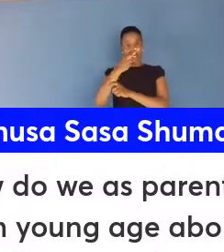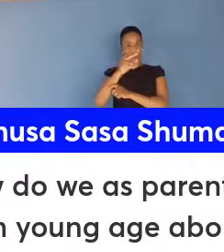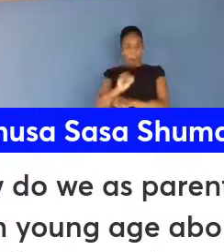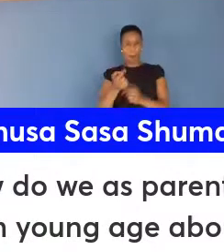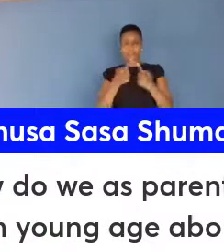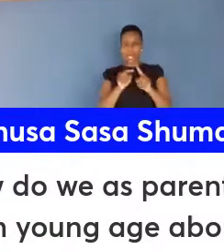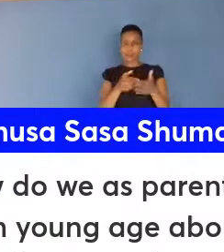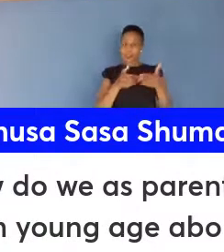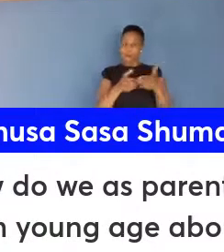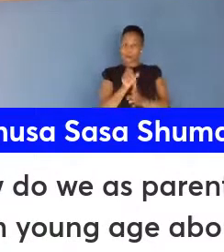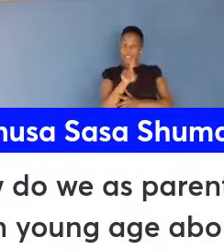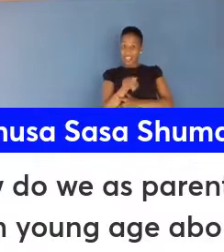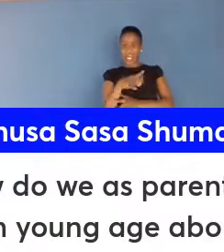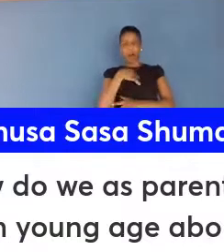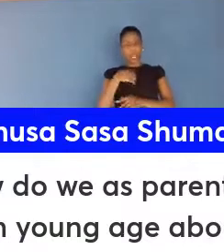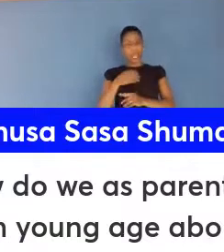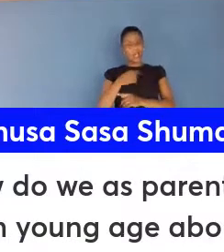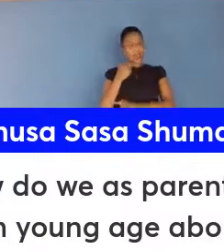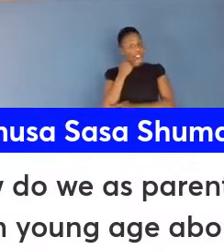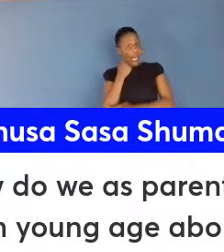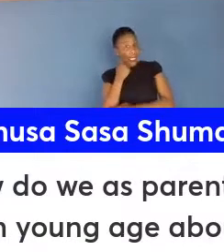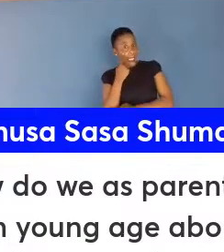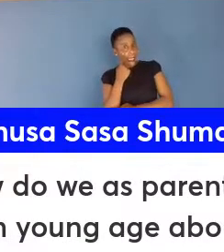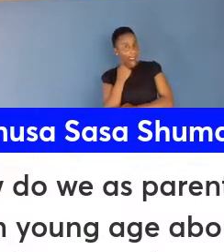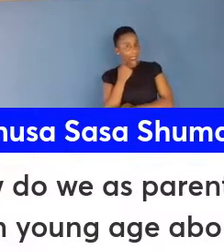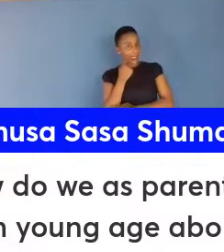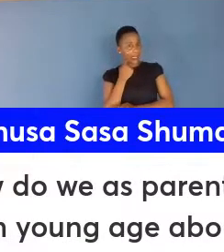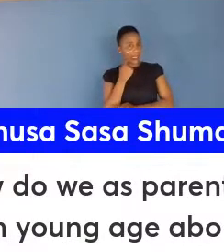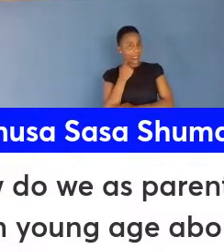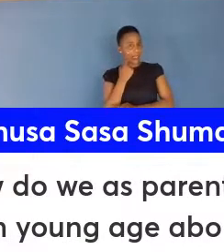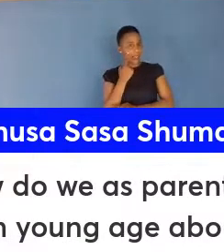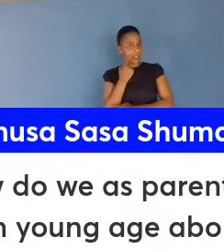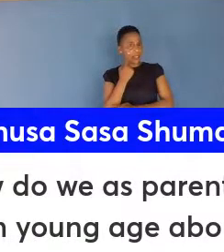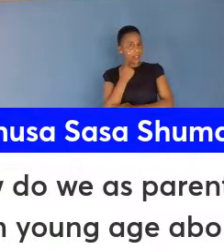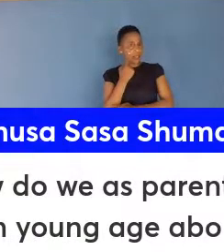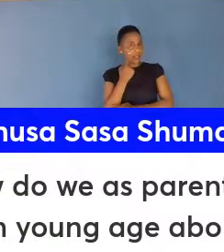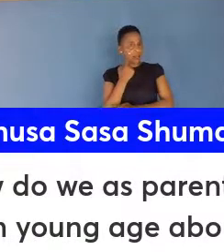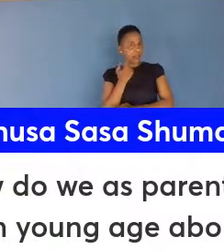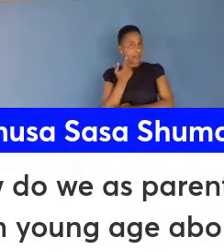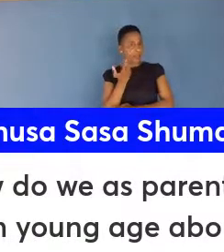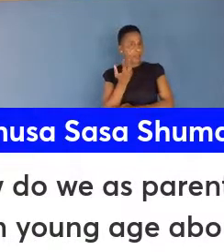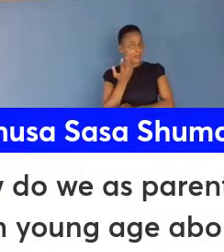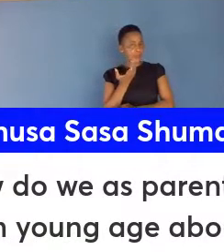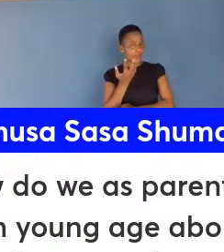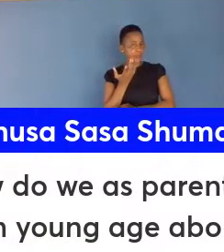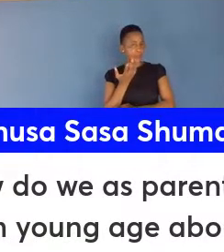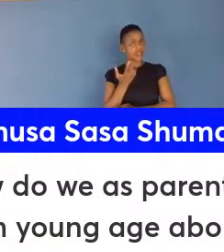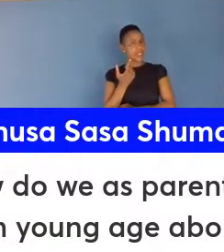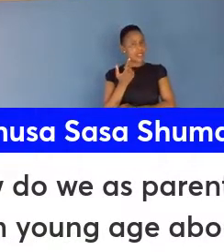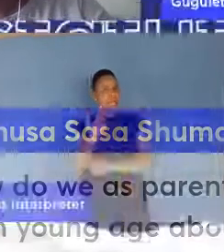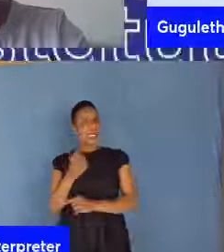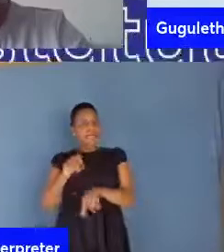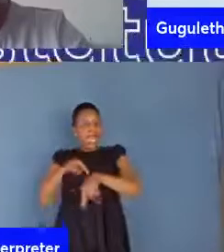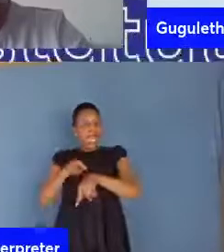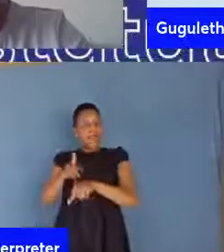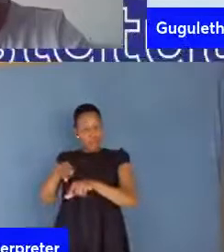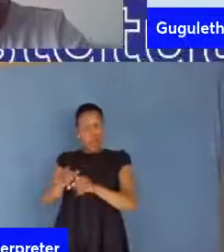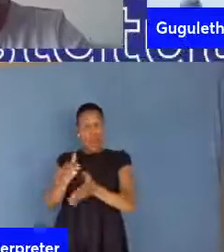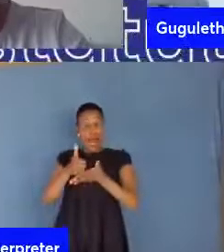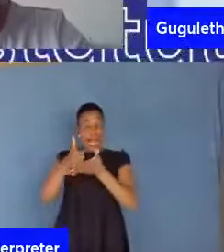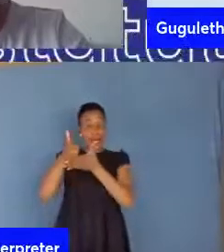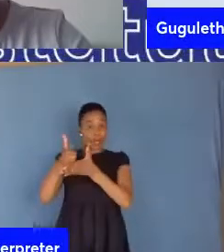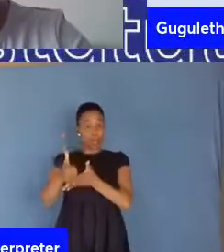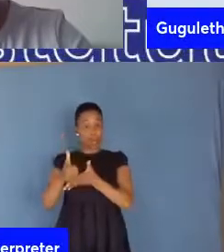check that are we winning in terms of helping the young girls who